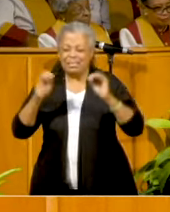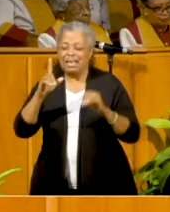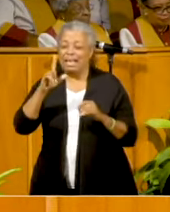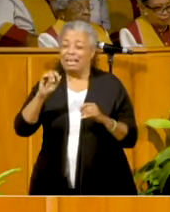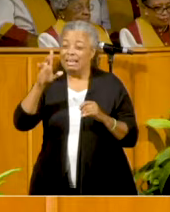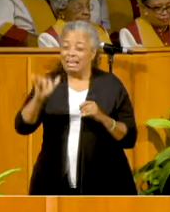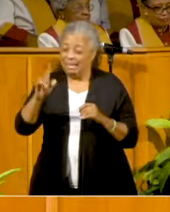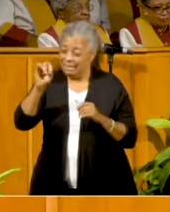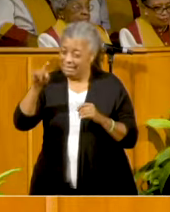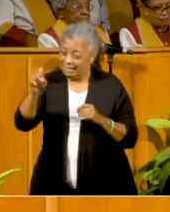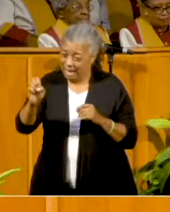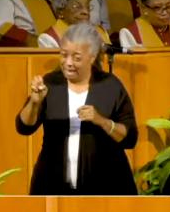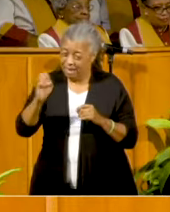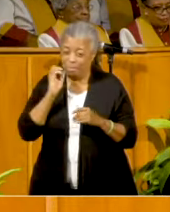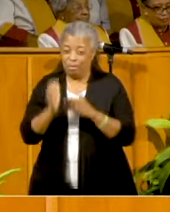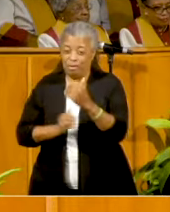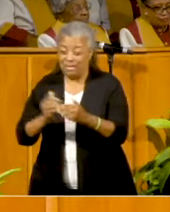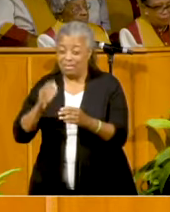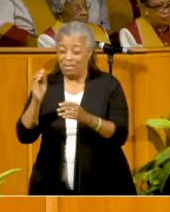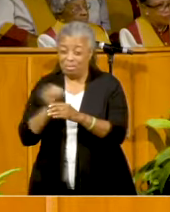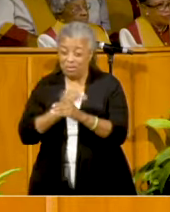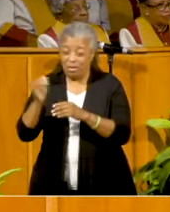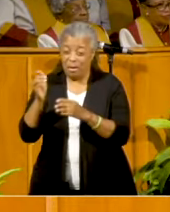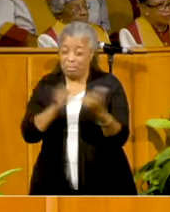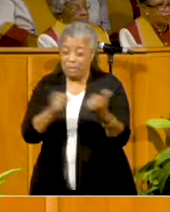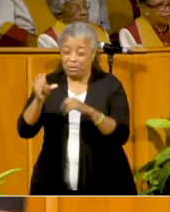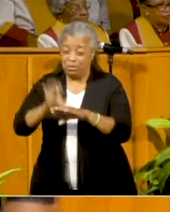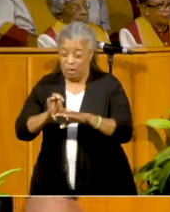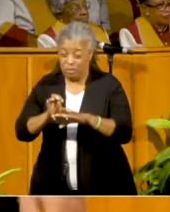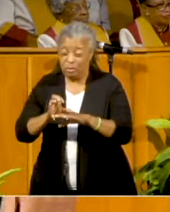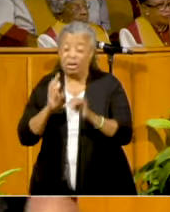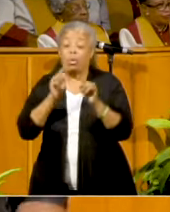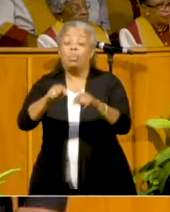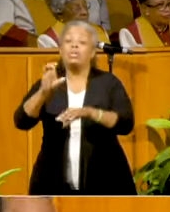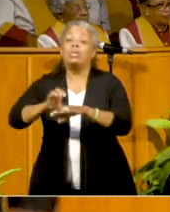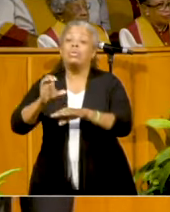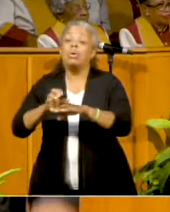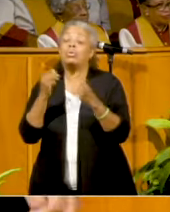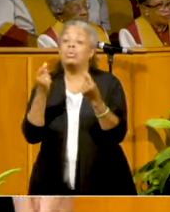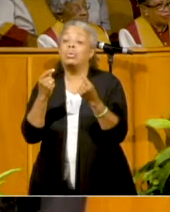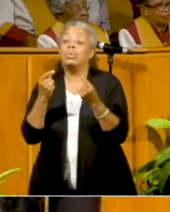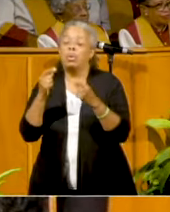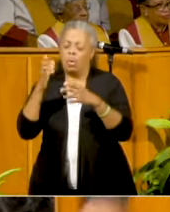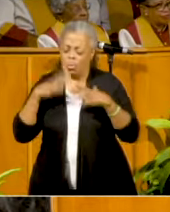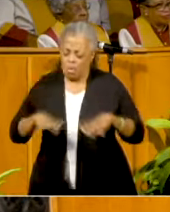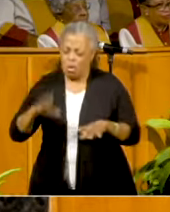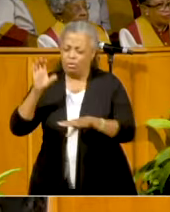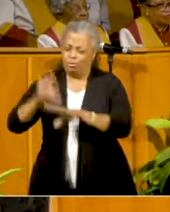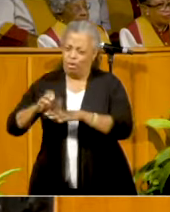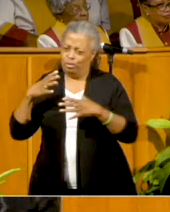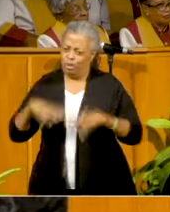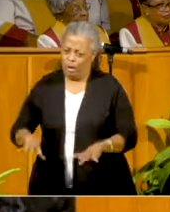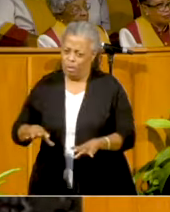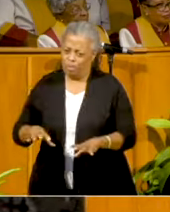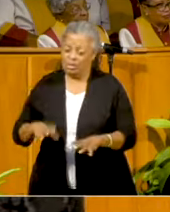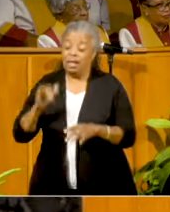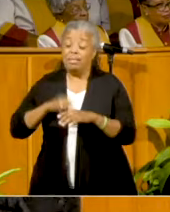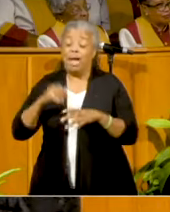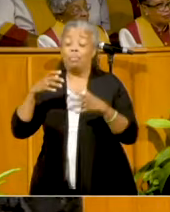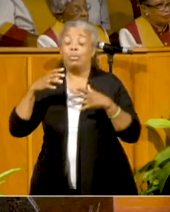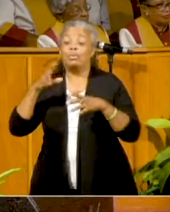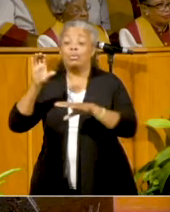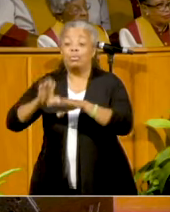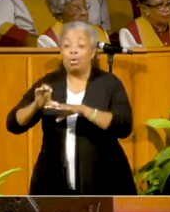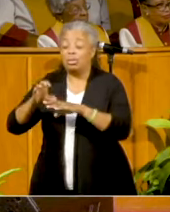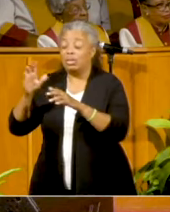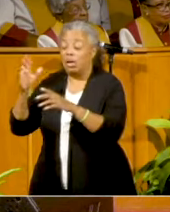little progressive missionary Baptist church. When you went to church, you wore what were called church clothes. Them were the clothes in your closet that were